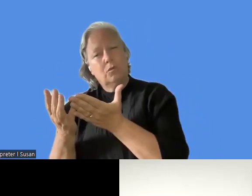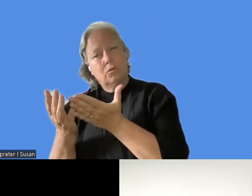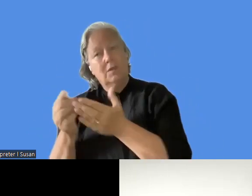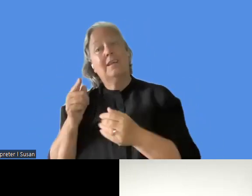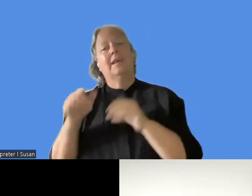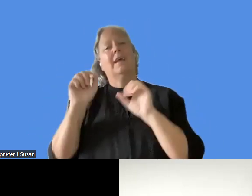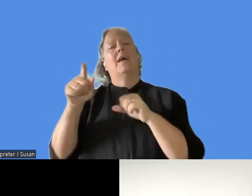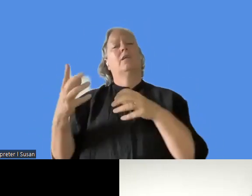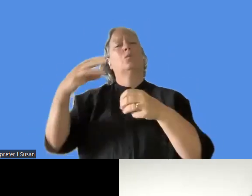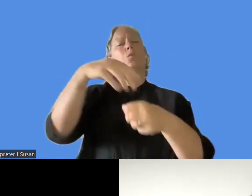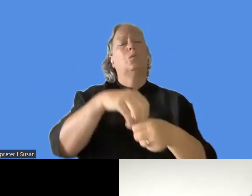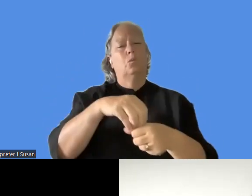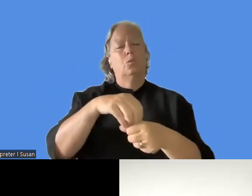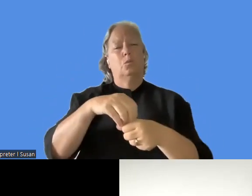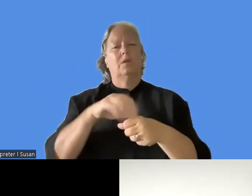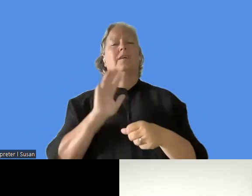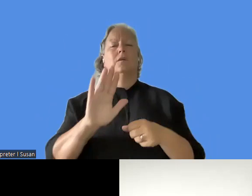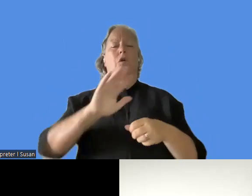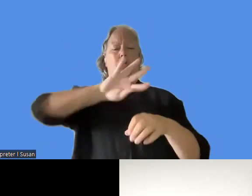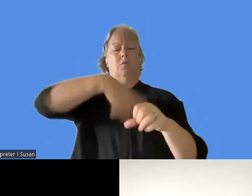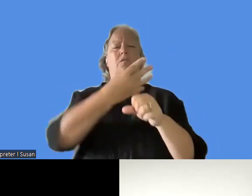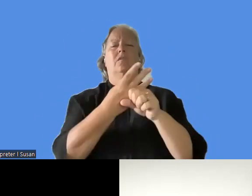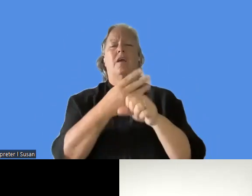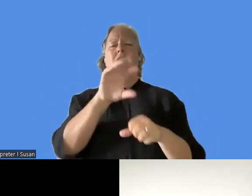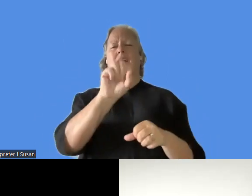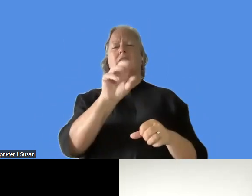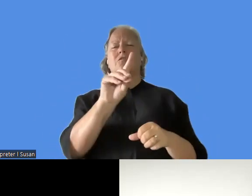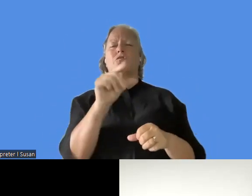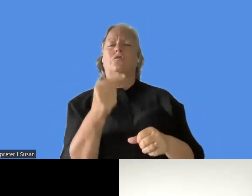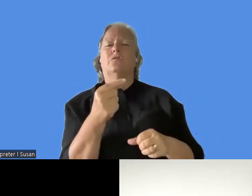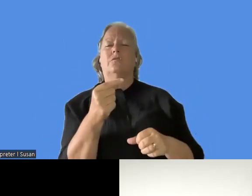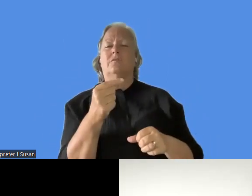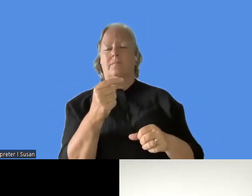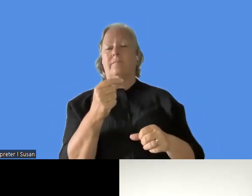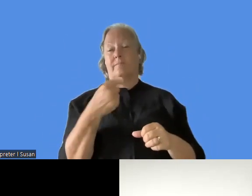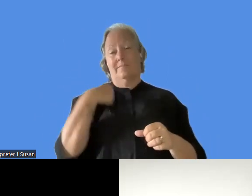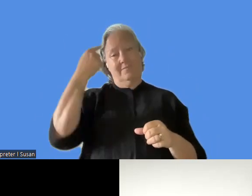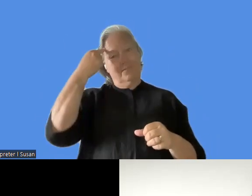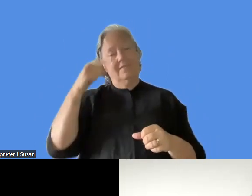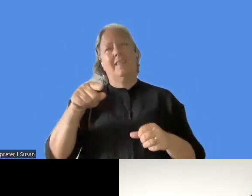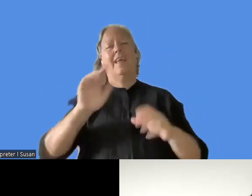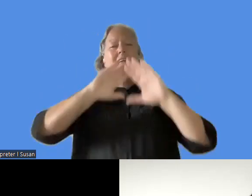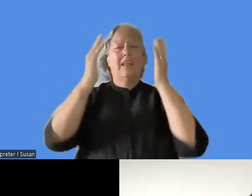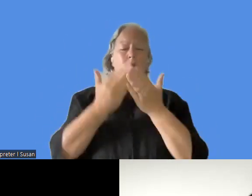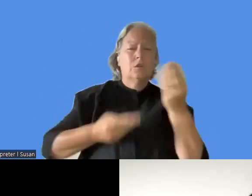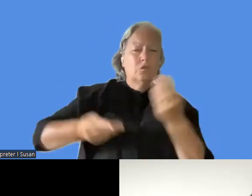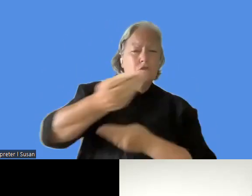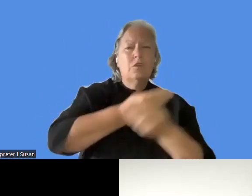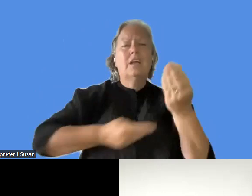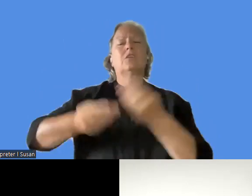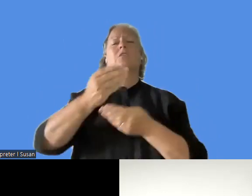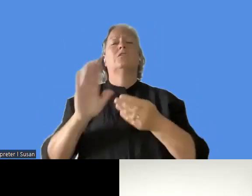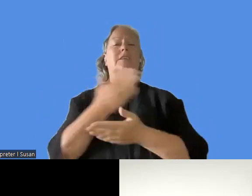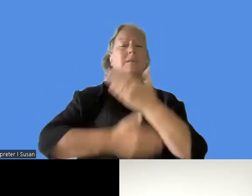included in the sustainable development goals. So I suggest that we should strengthen international exchanges and cooperation on disability